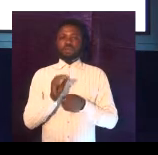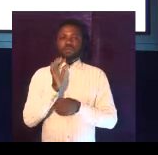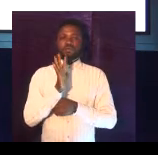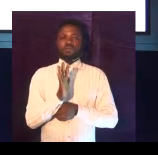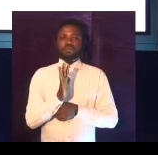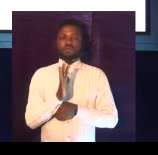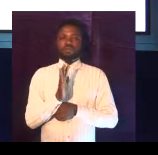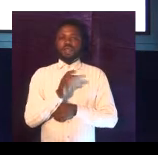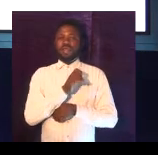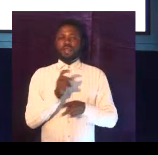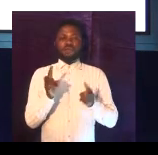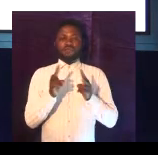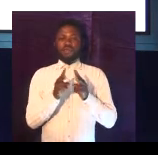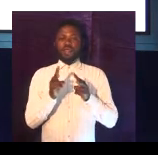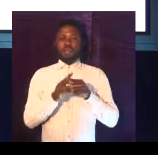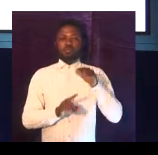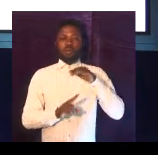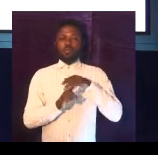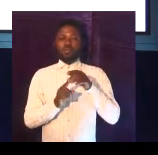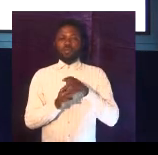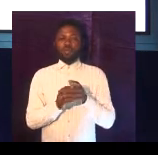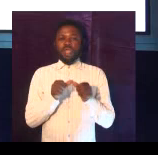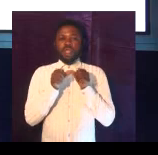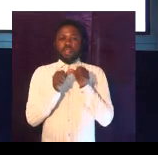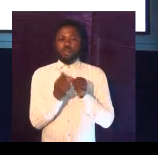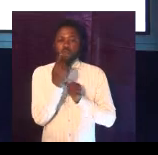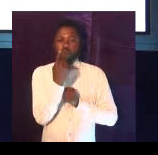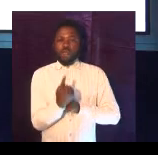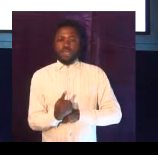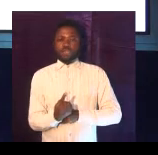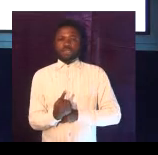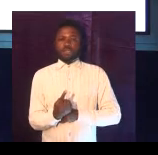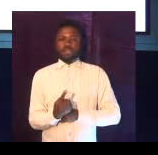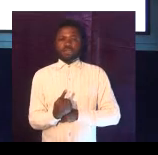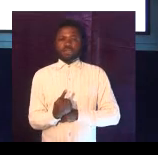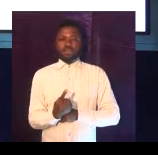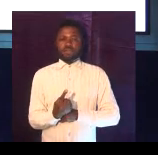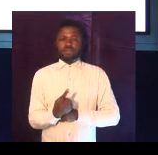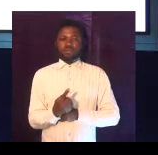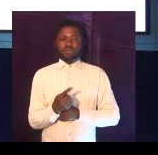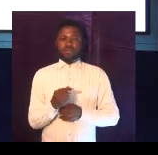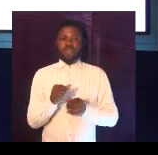Followed by a very popular word, quarantine.